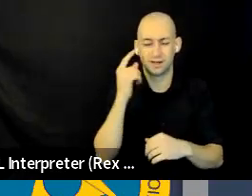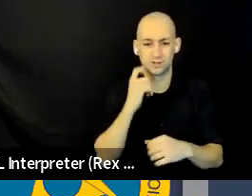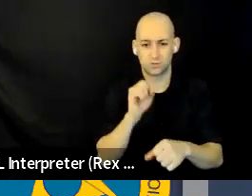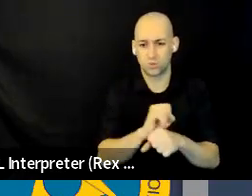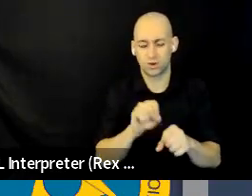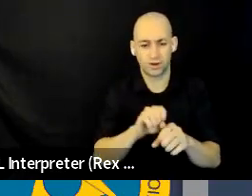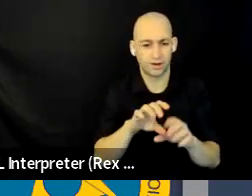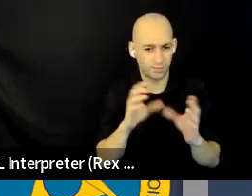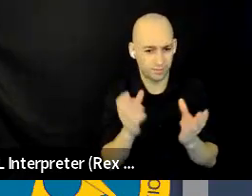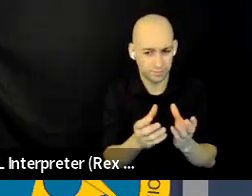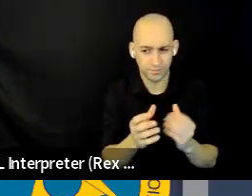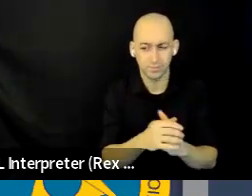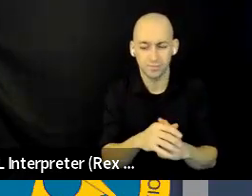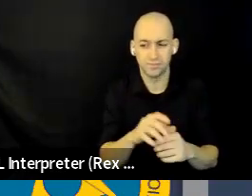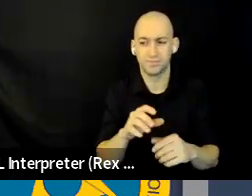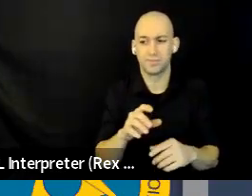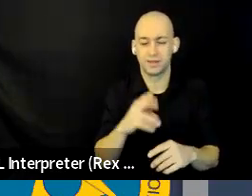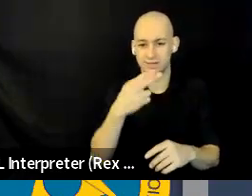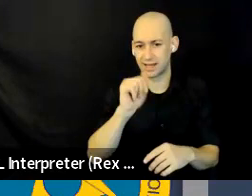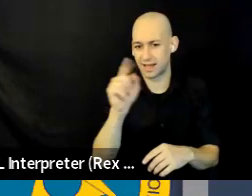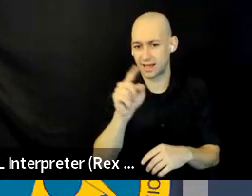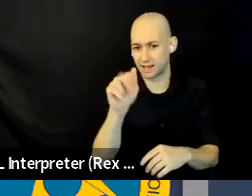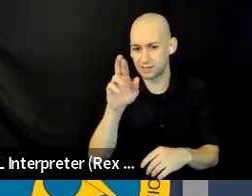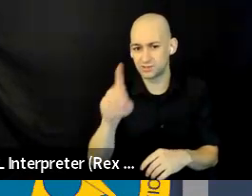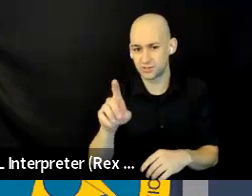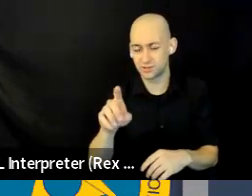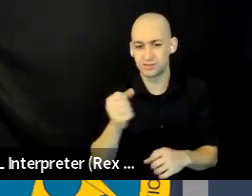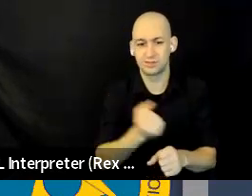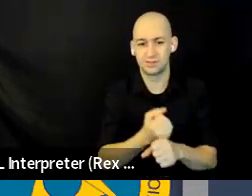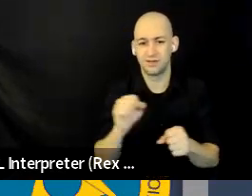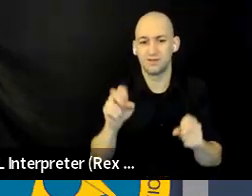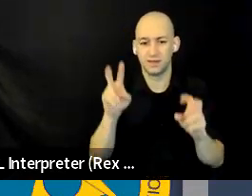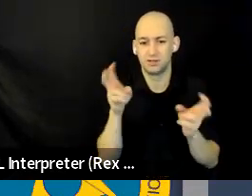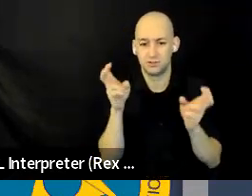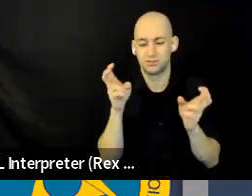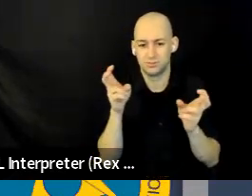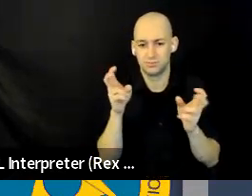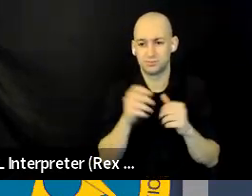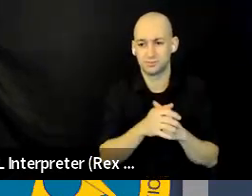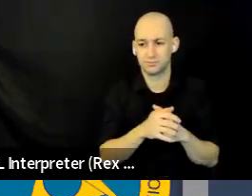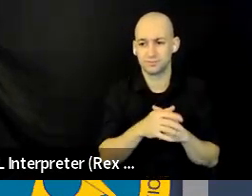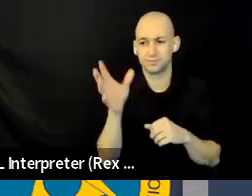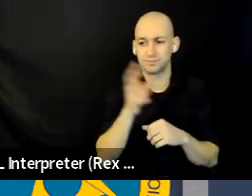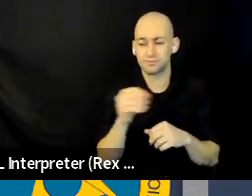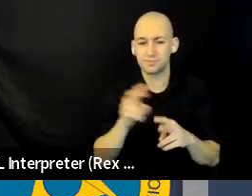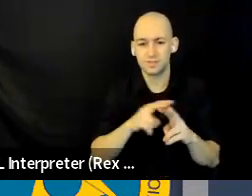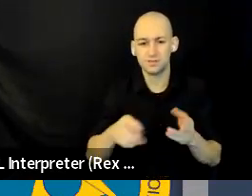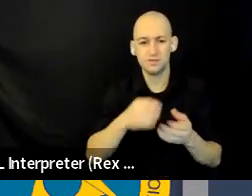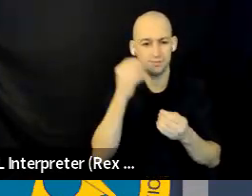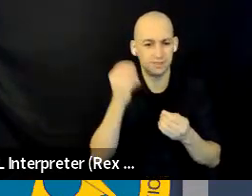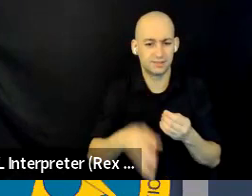perspective, it is a hazard. It's a safety issue, and it's also very costly.